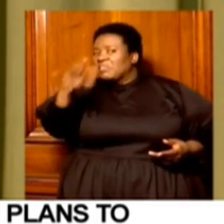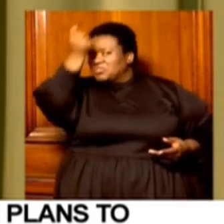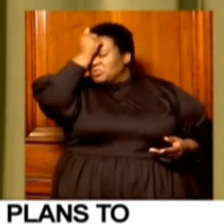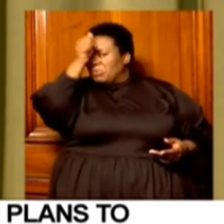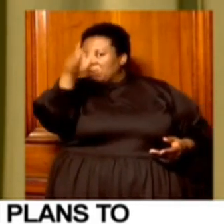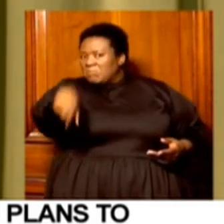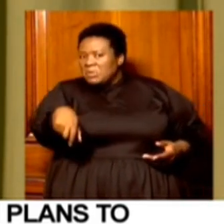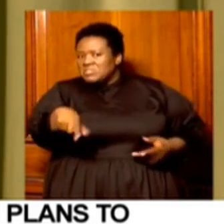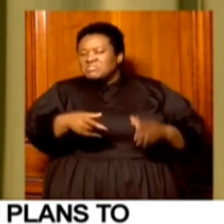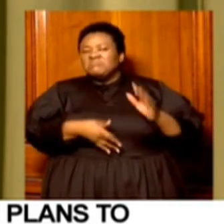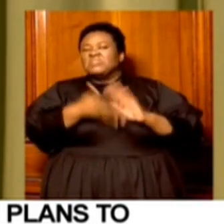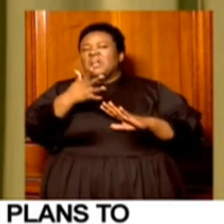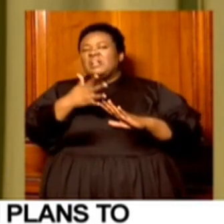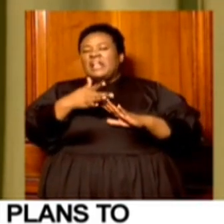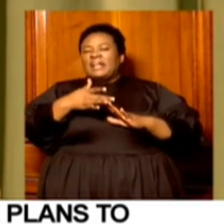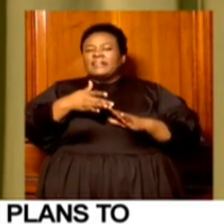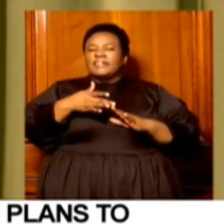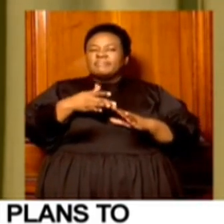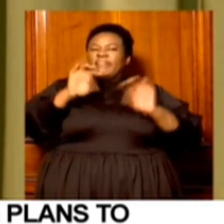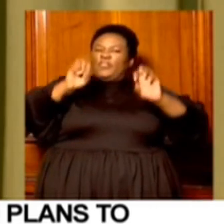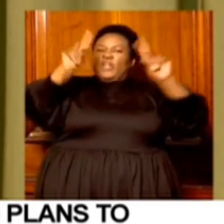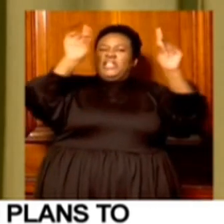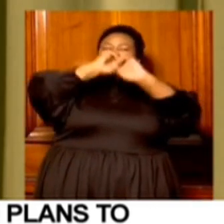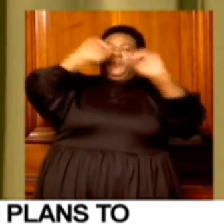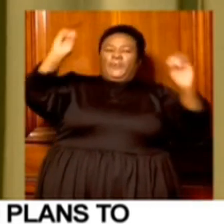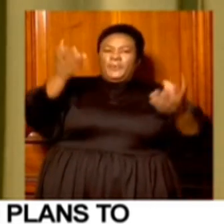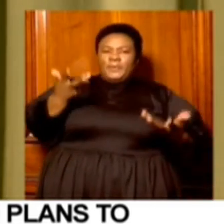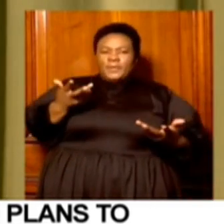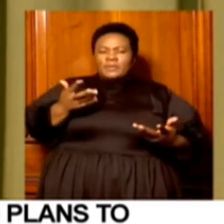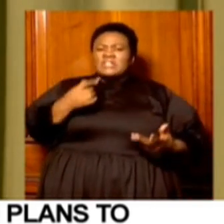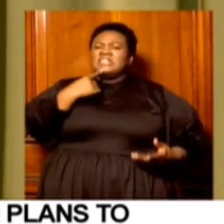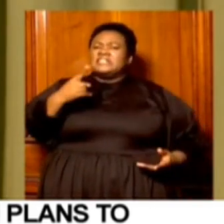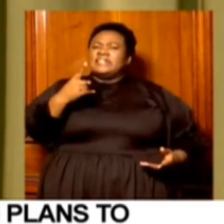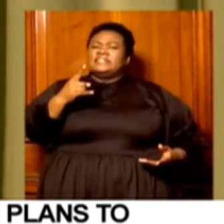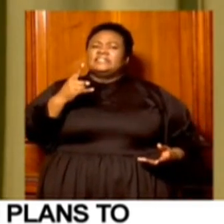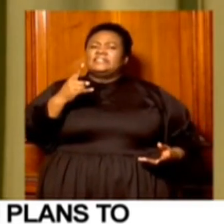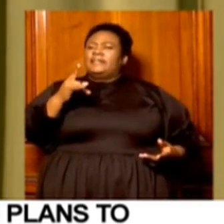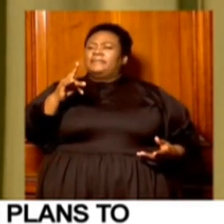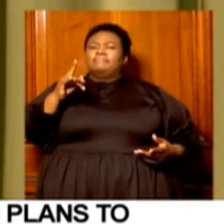aeroplane, you know. But experts, when they explain that